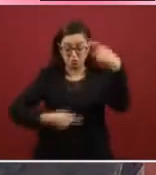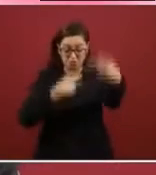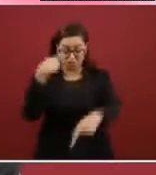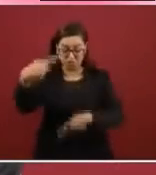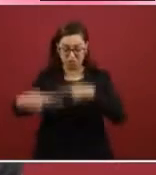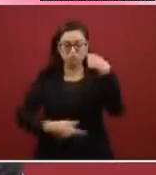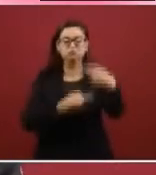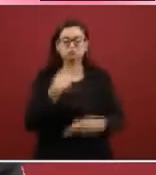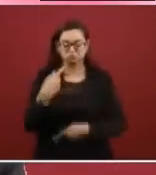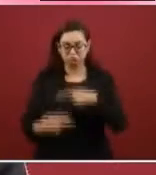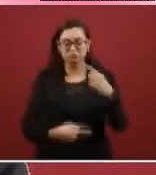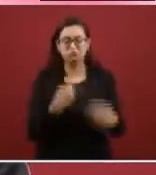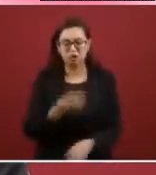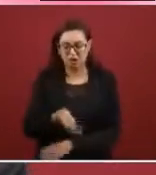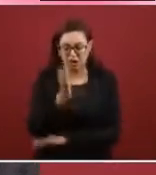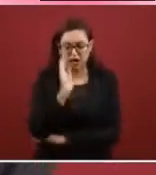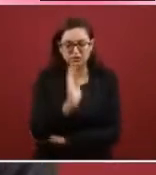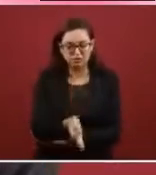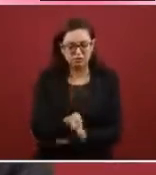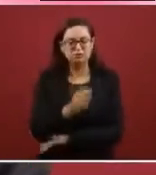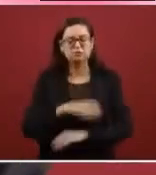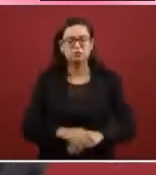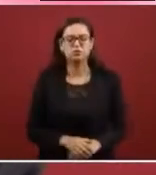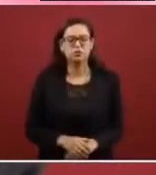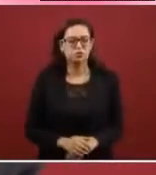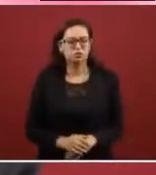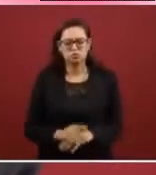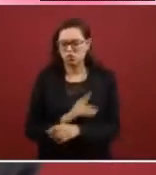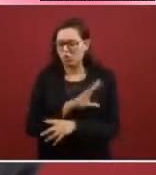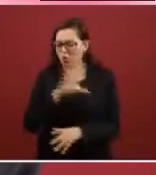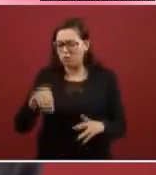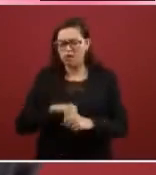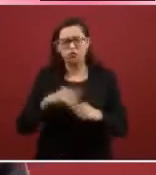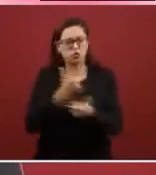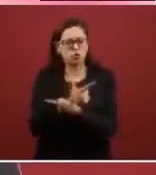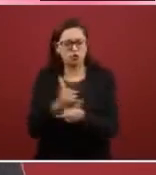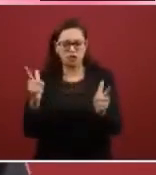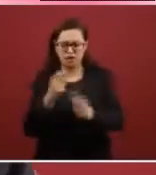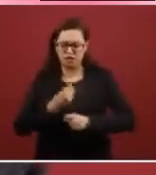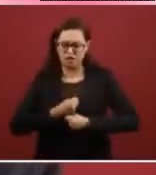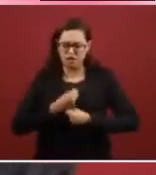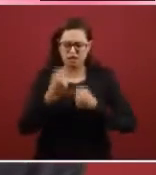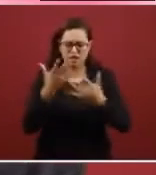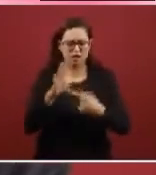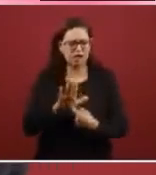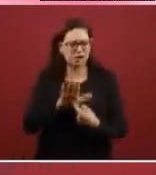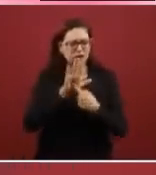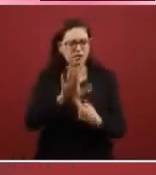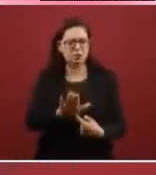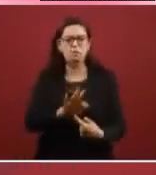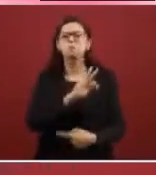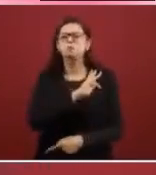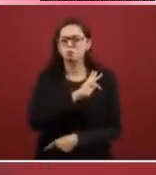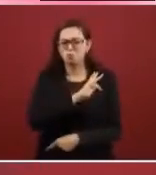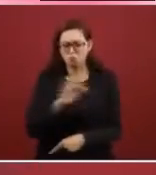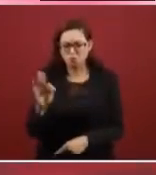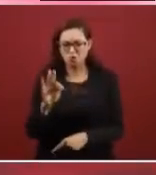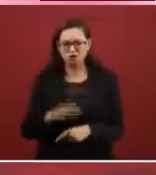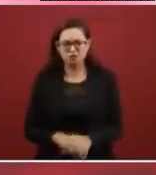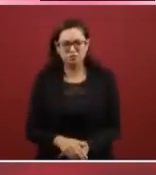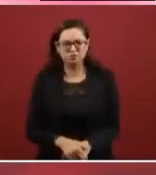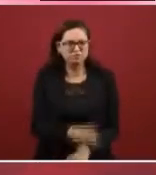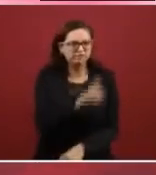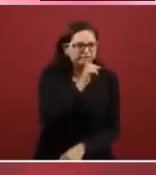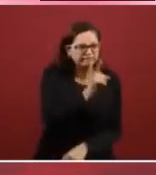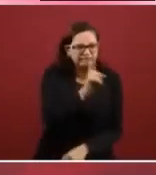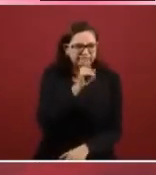questions and to guarantee plenas, liberties freely nada nothing de censura,